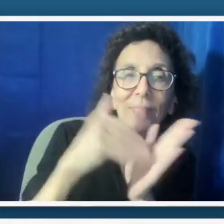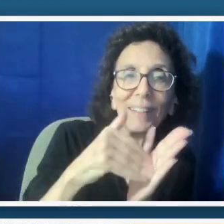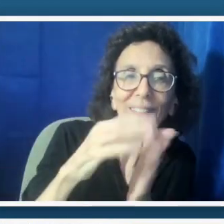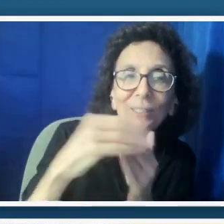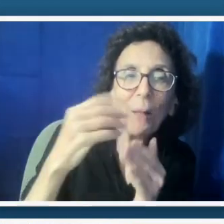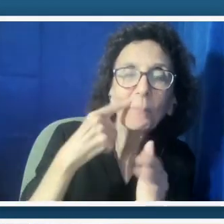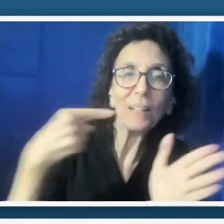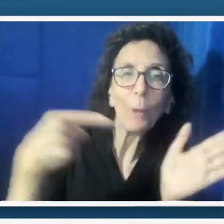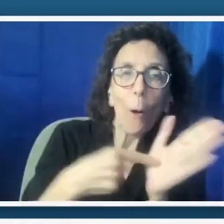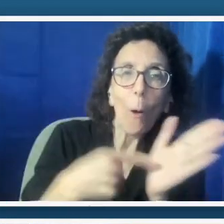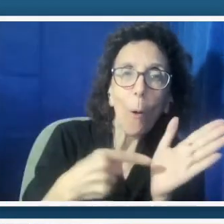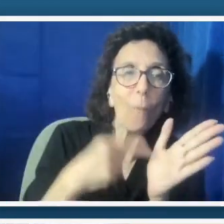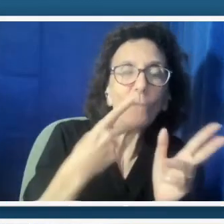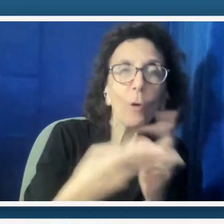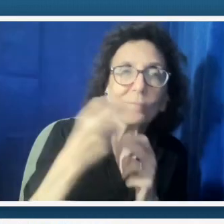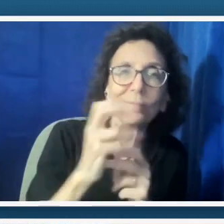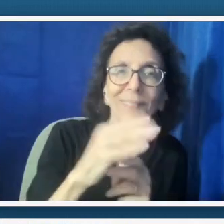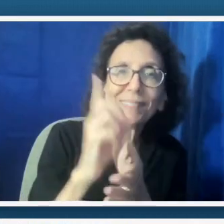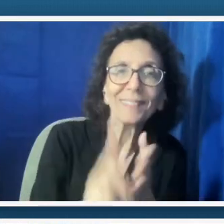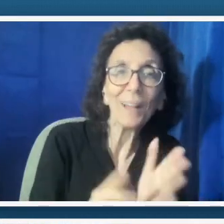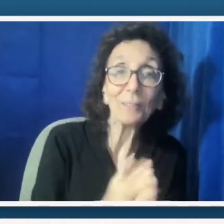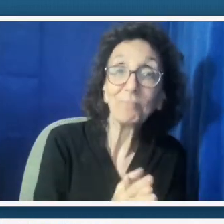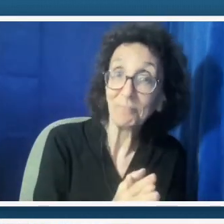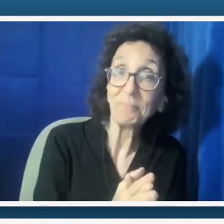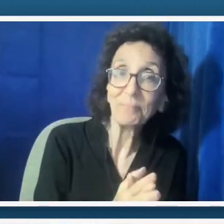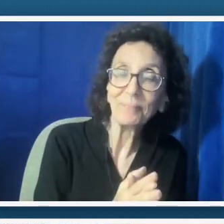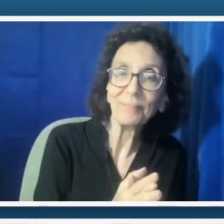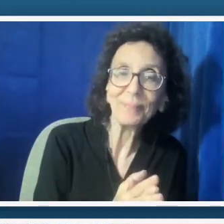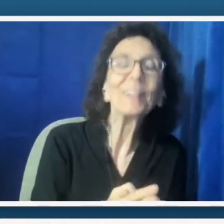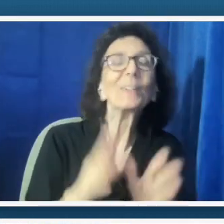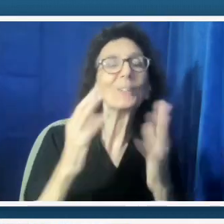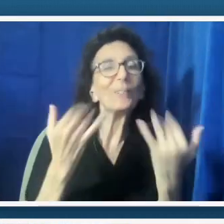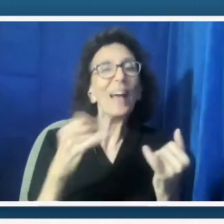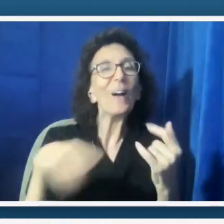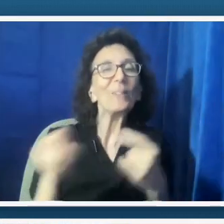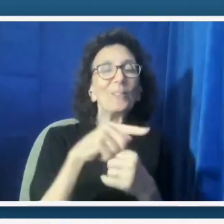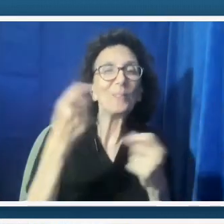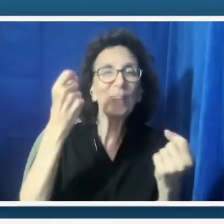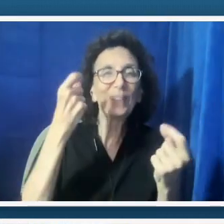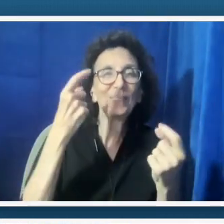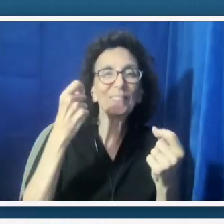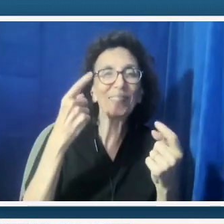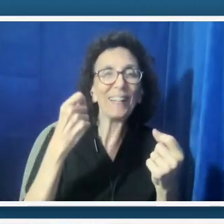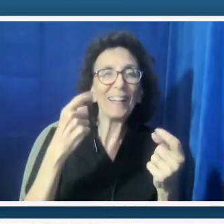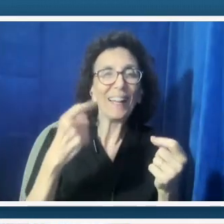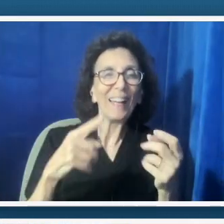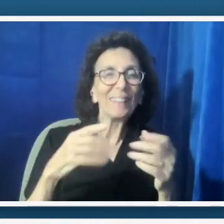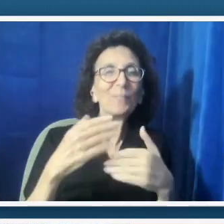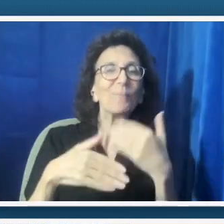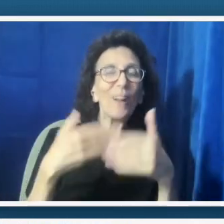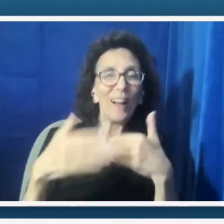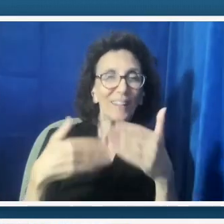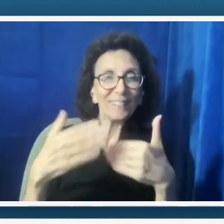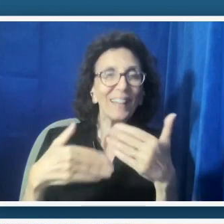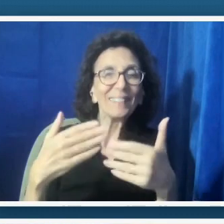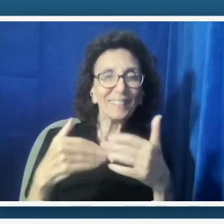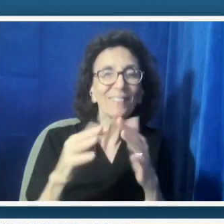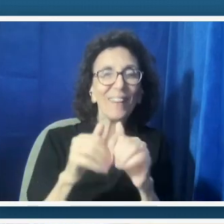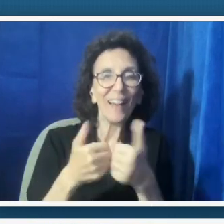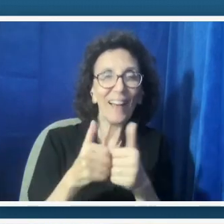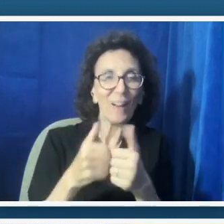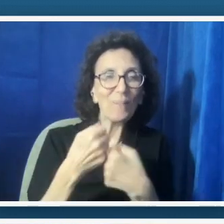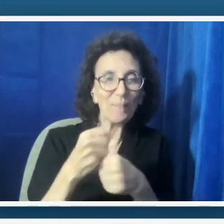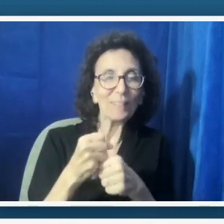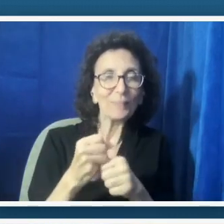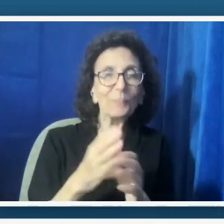All right, so if we could go to the next slide, now that you have a better understanding or a bit better of understanding the process by which stamps are issued,